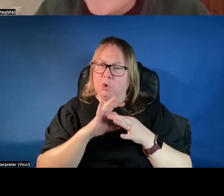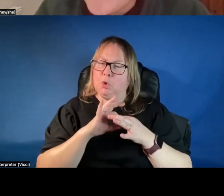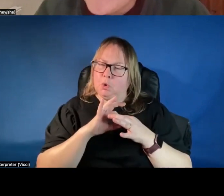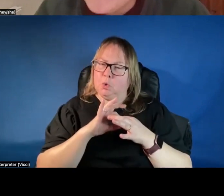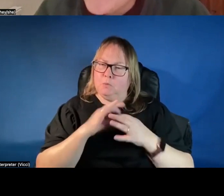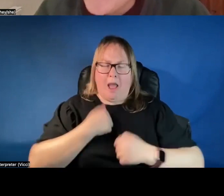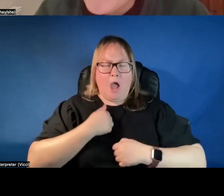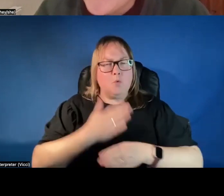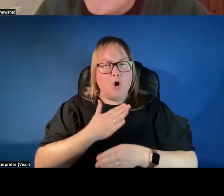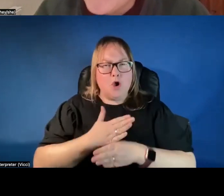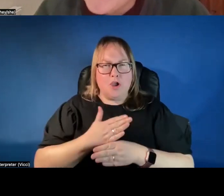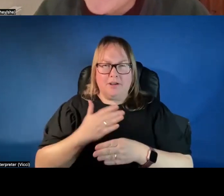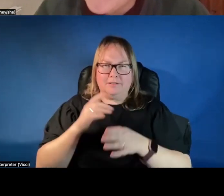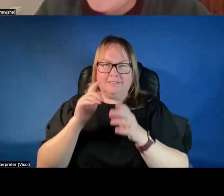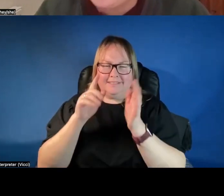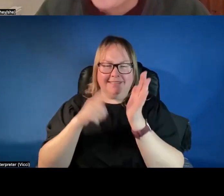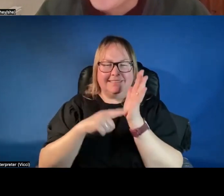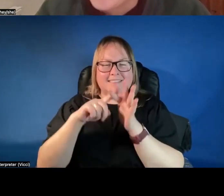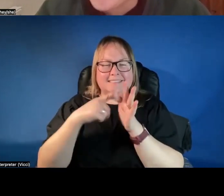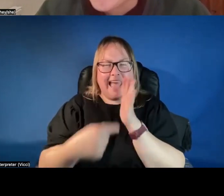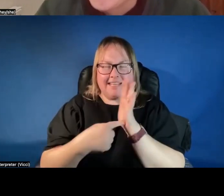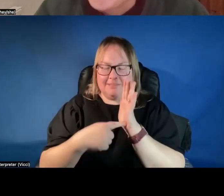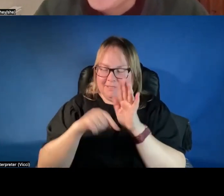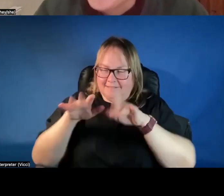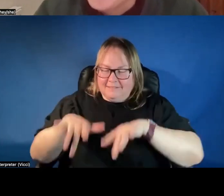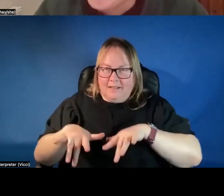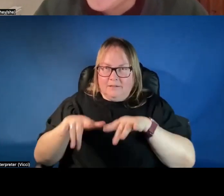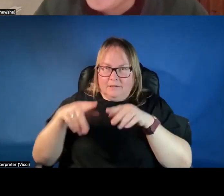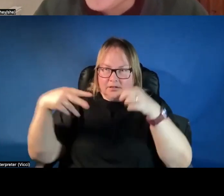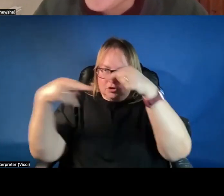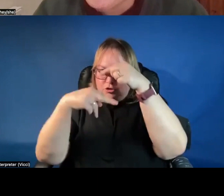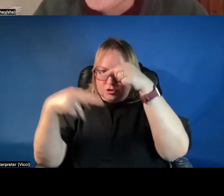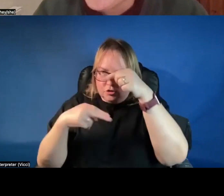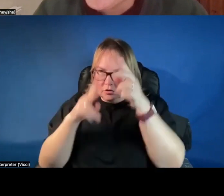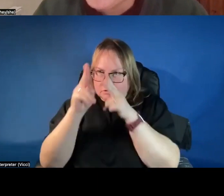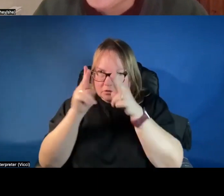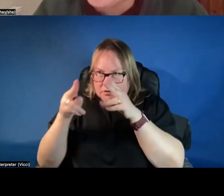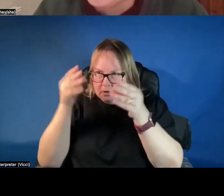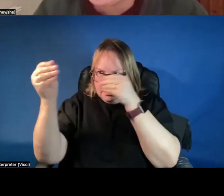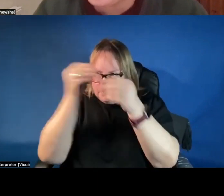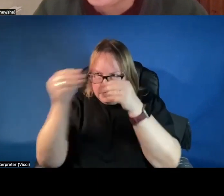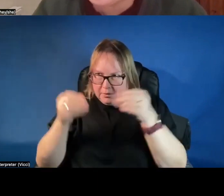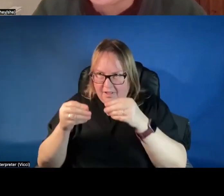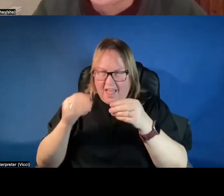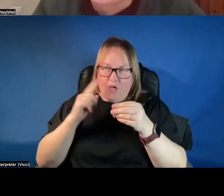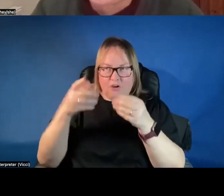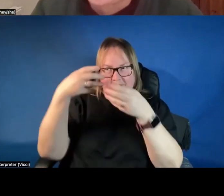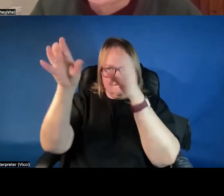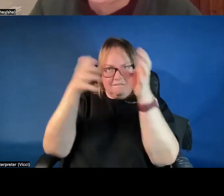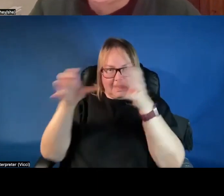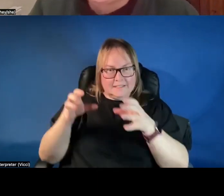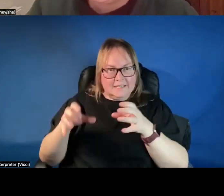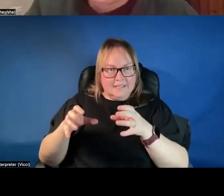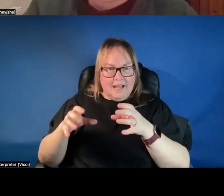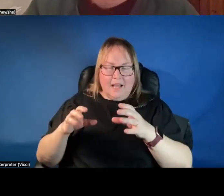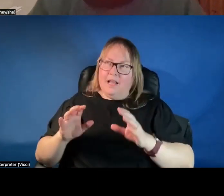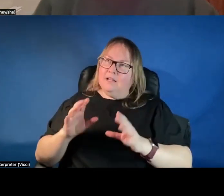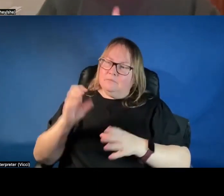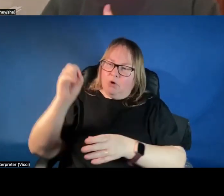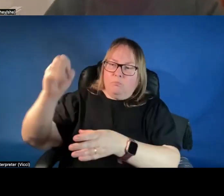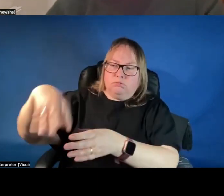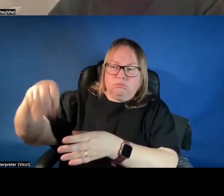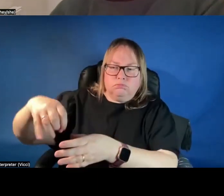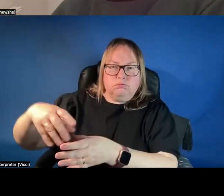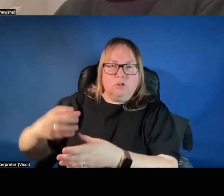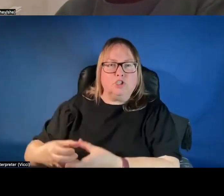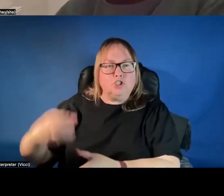old magazines and books, but it can keep filling the jar indefinitely, and I have to guide myself to pause and mosaic the scraps together. Oh,